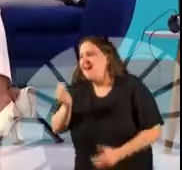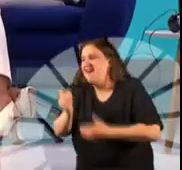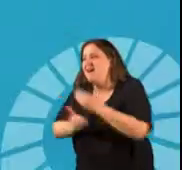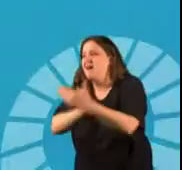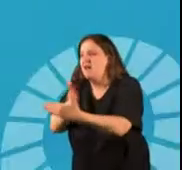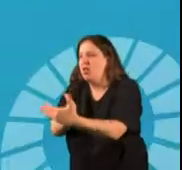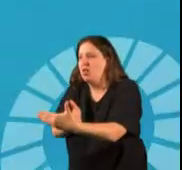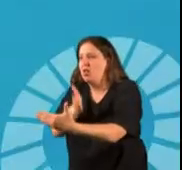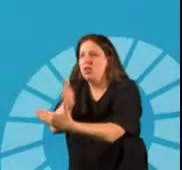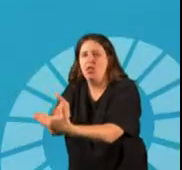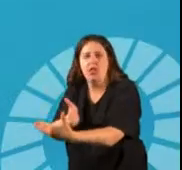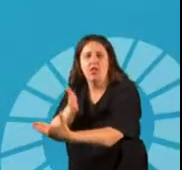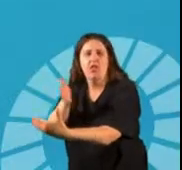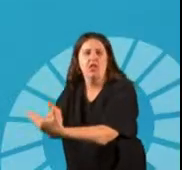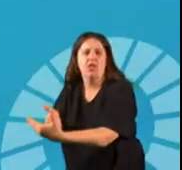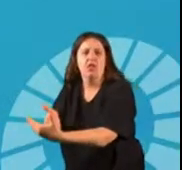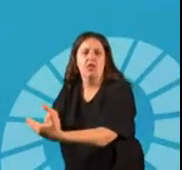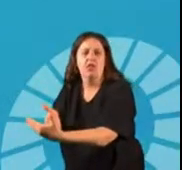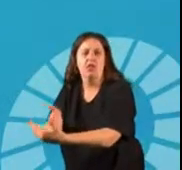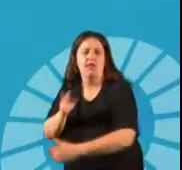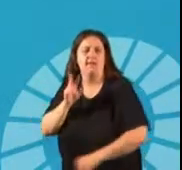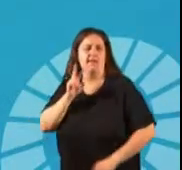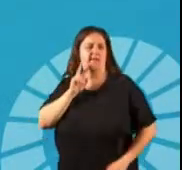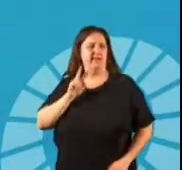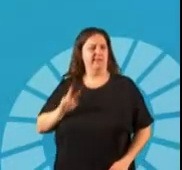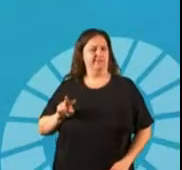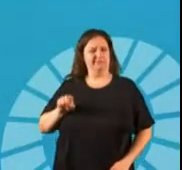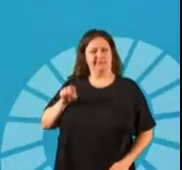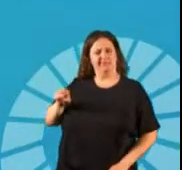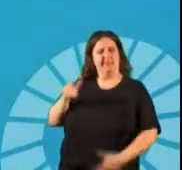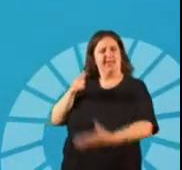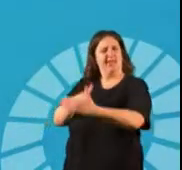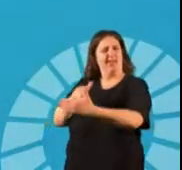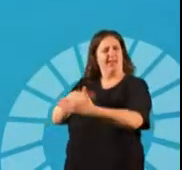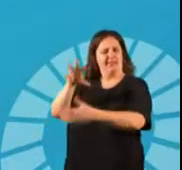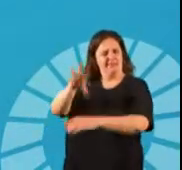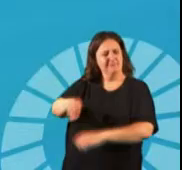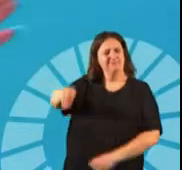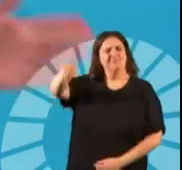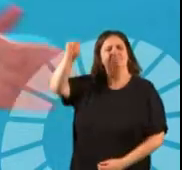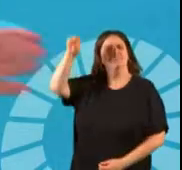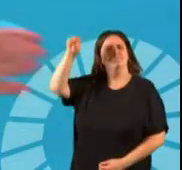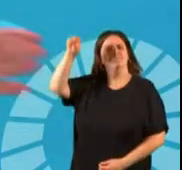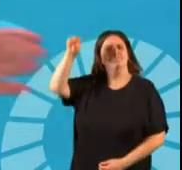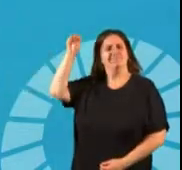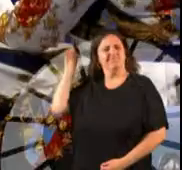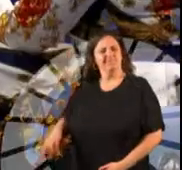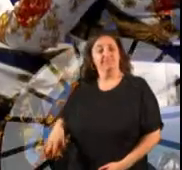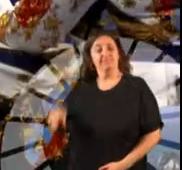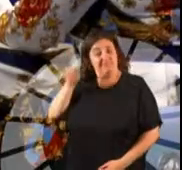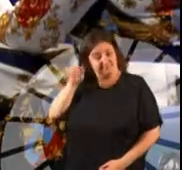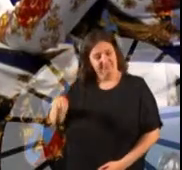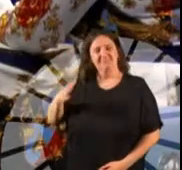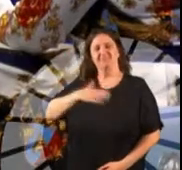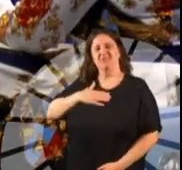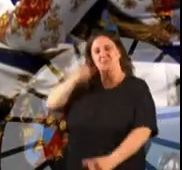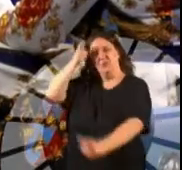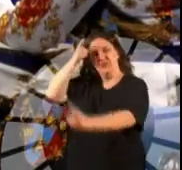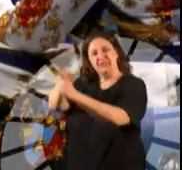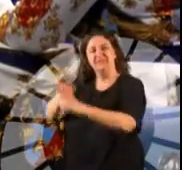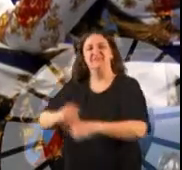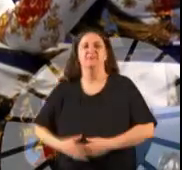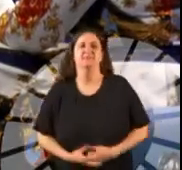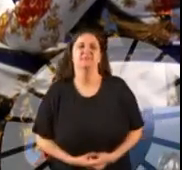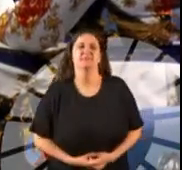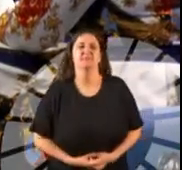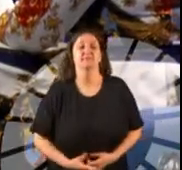why we're here as a community. And no longer a siloed community, but a community that's here with these six action coalitions.